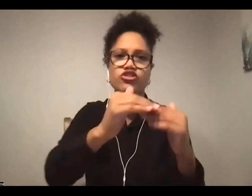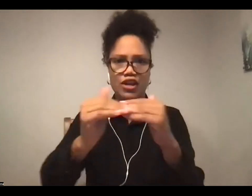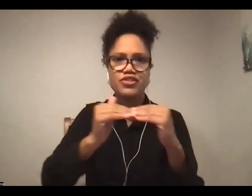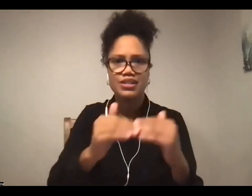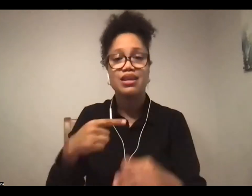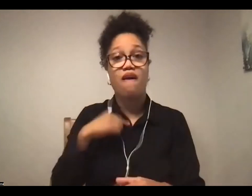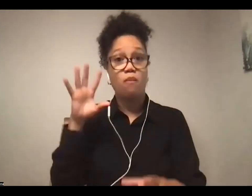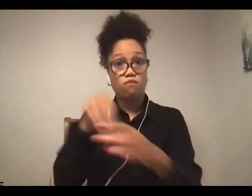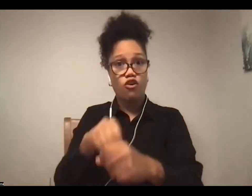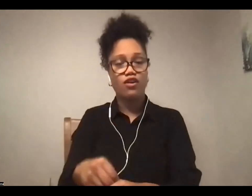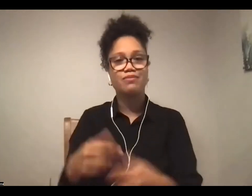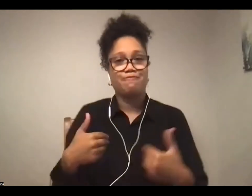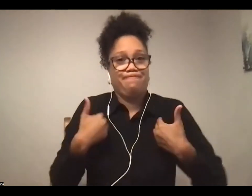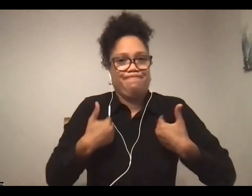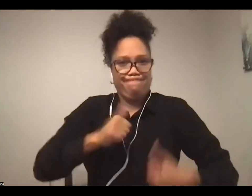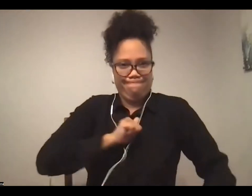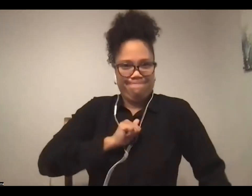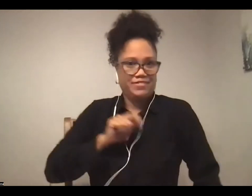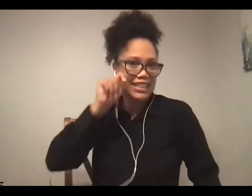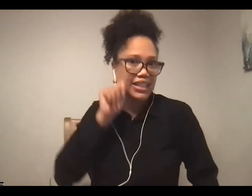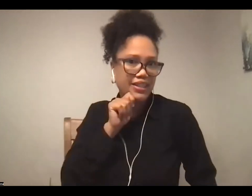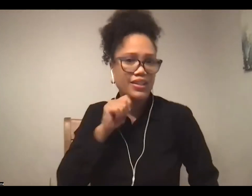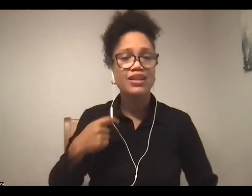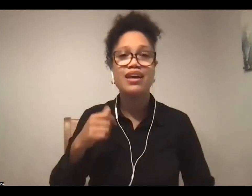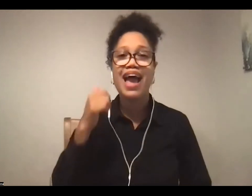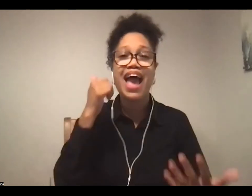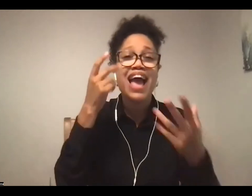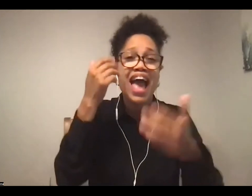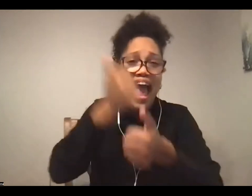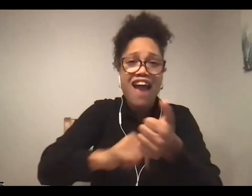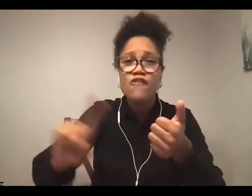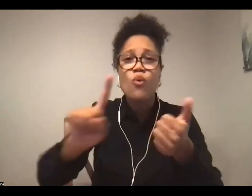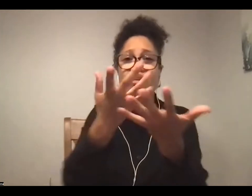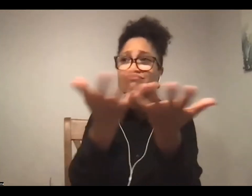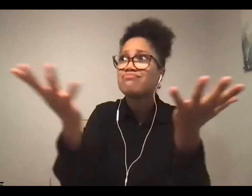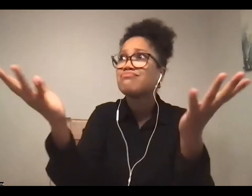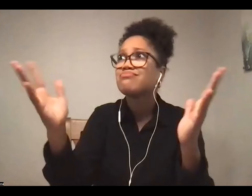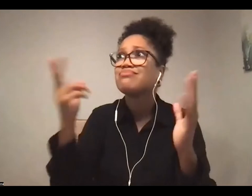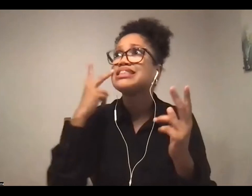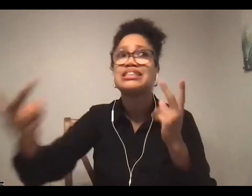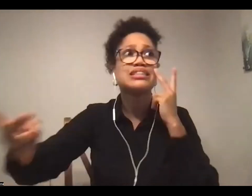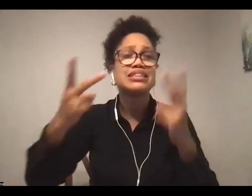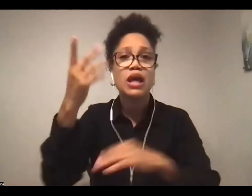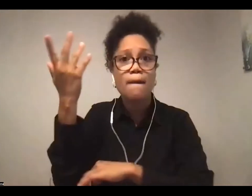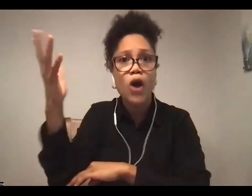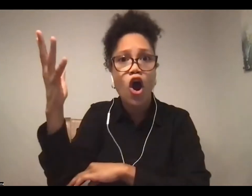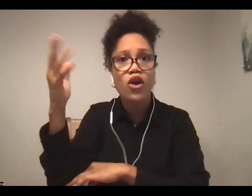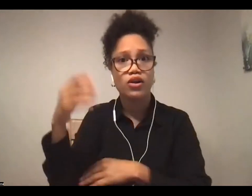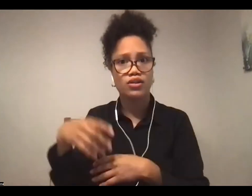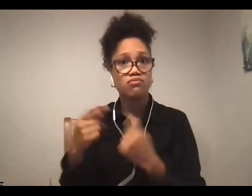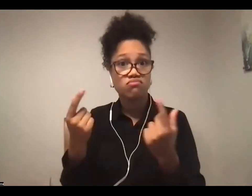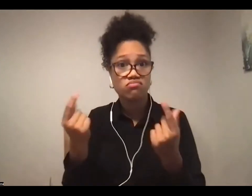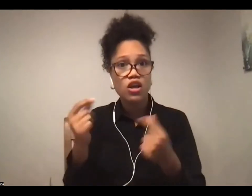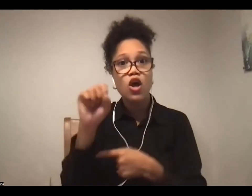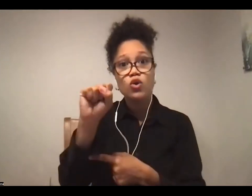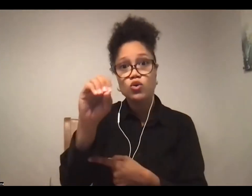young teenager, because we'd seen it everywhere, right? Every park had people handing out